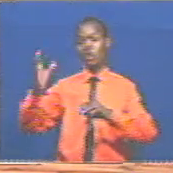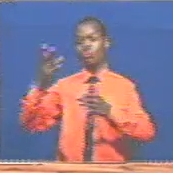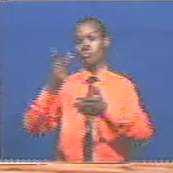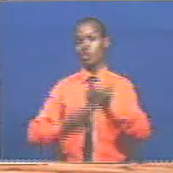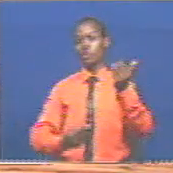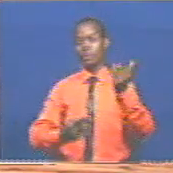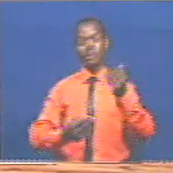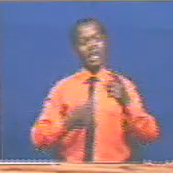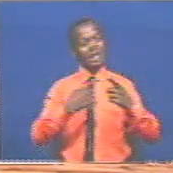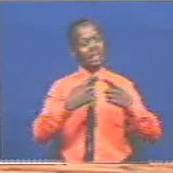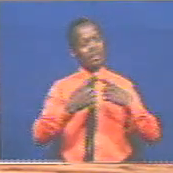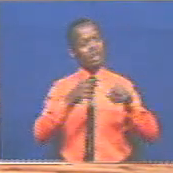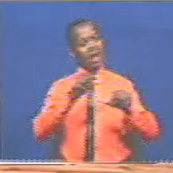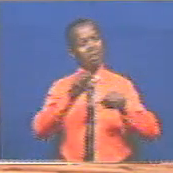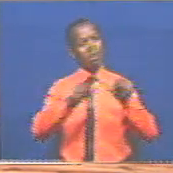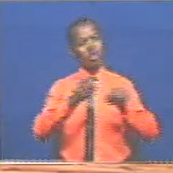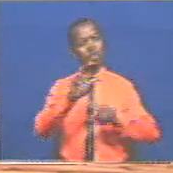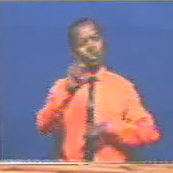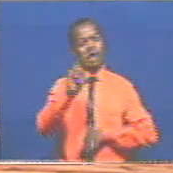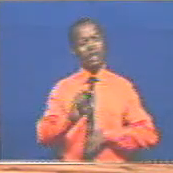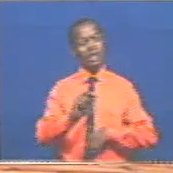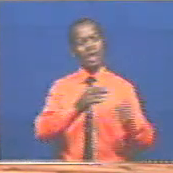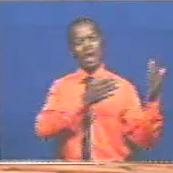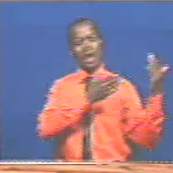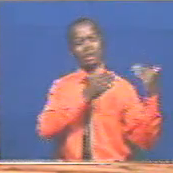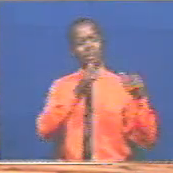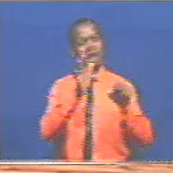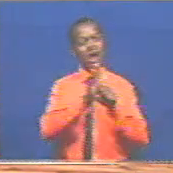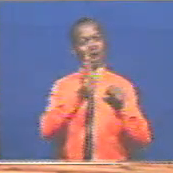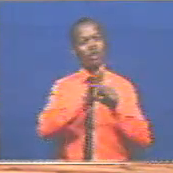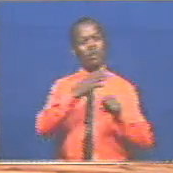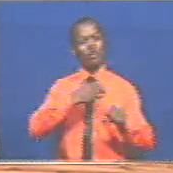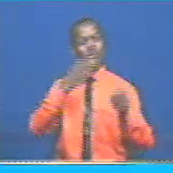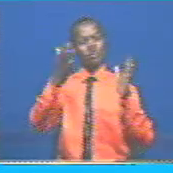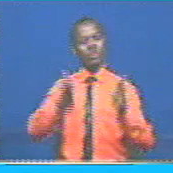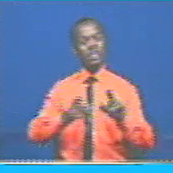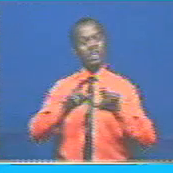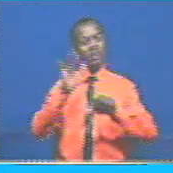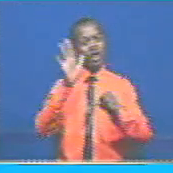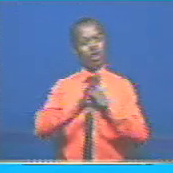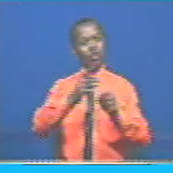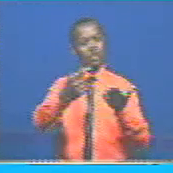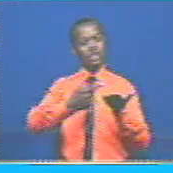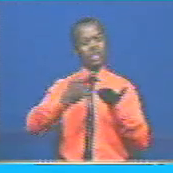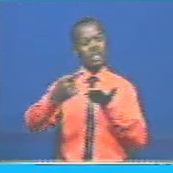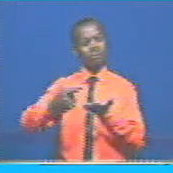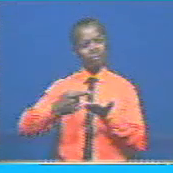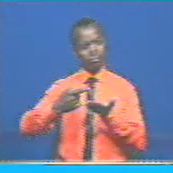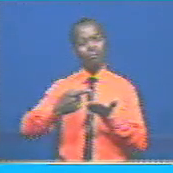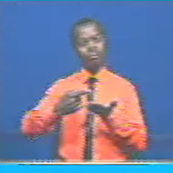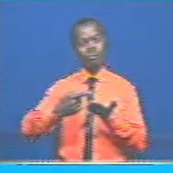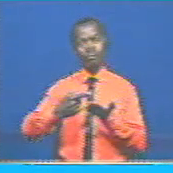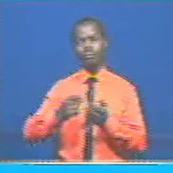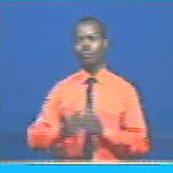event being a UN based event we expecting a lot of guests and a lot to be discussed during this forum yes